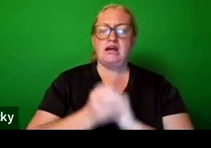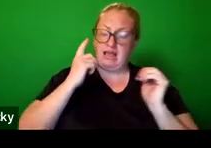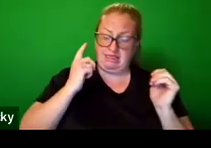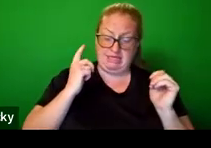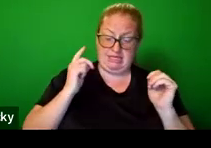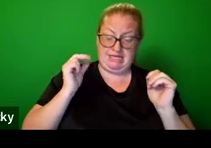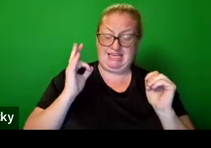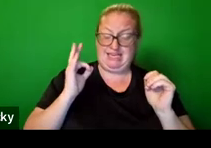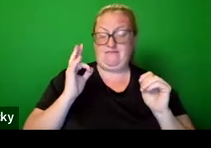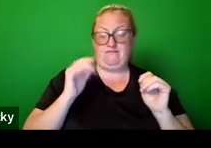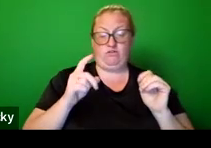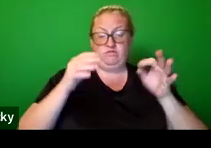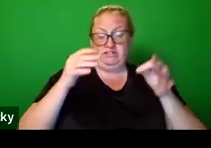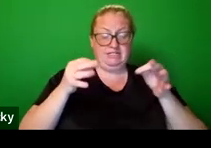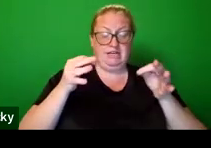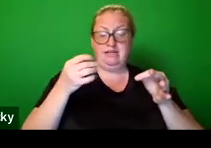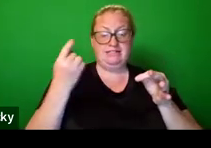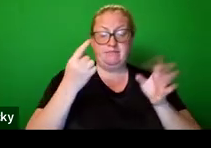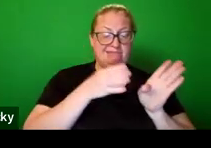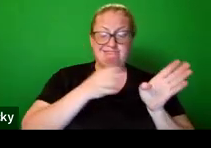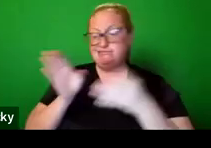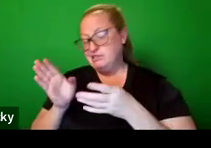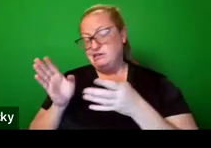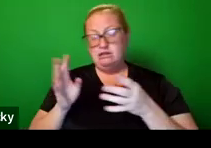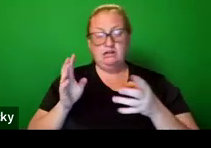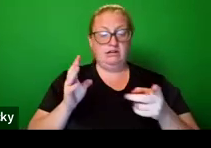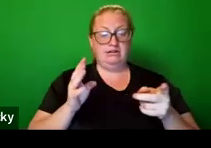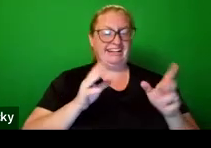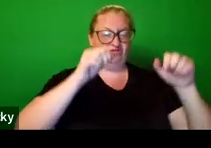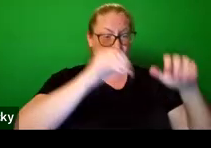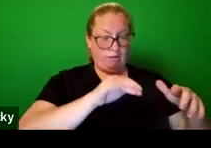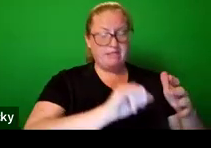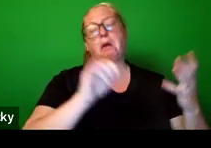of course, just to be informed.